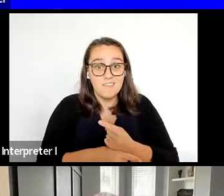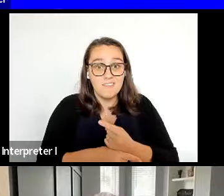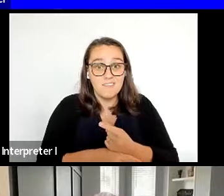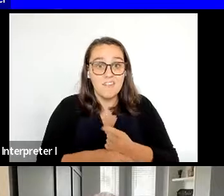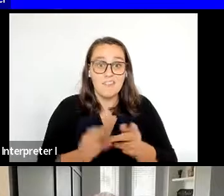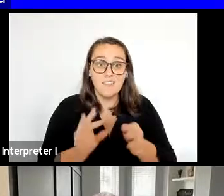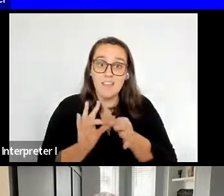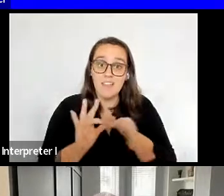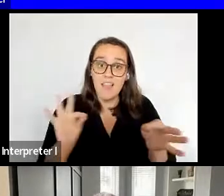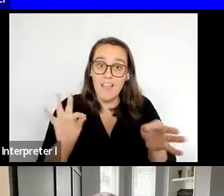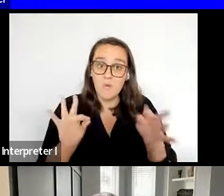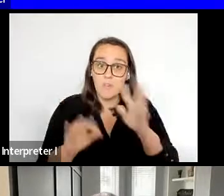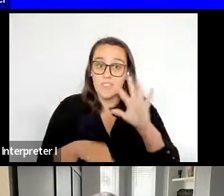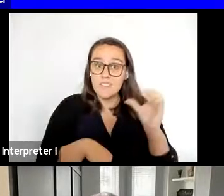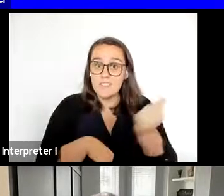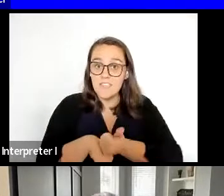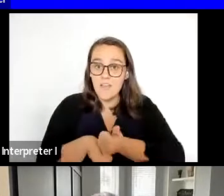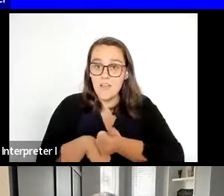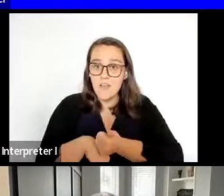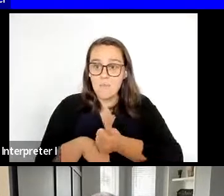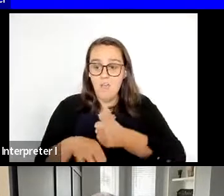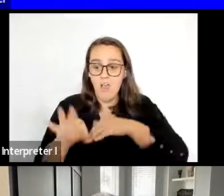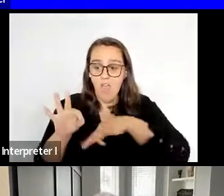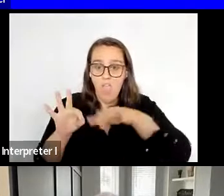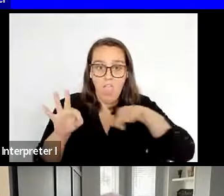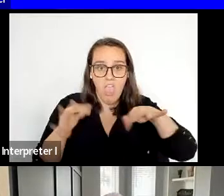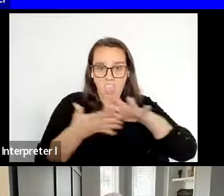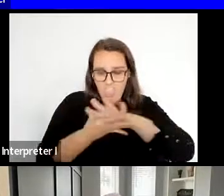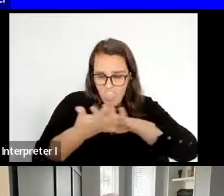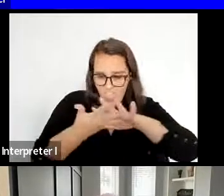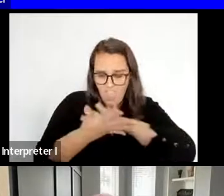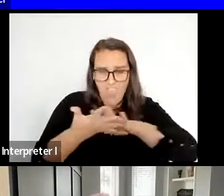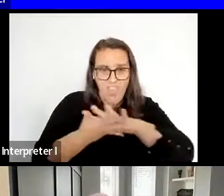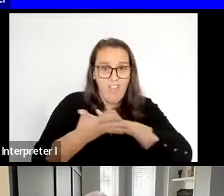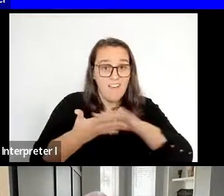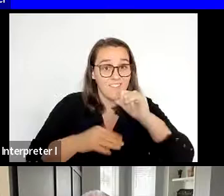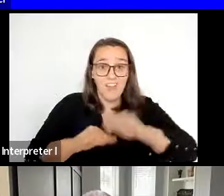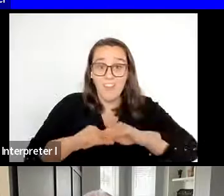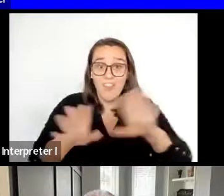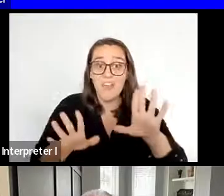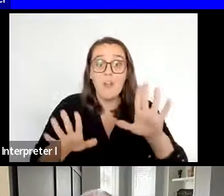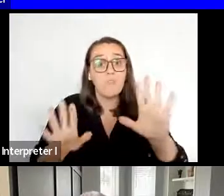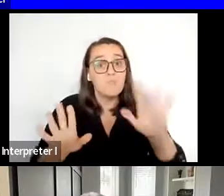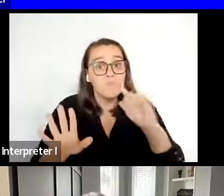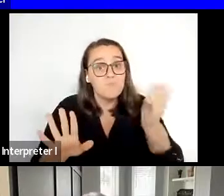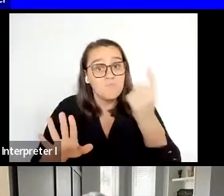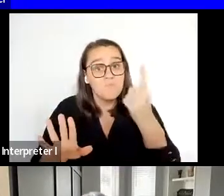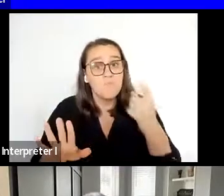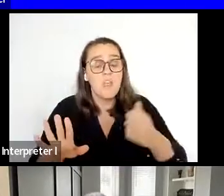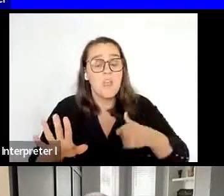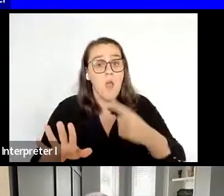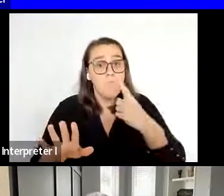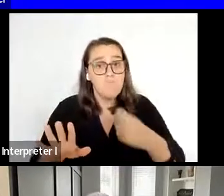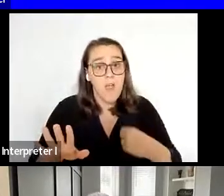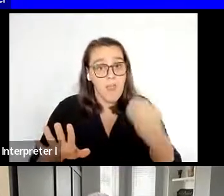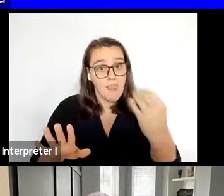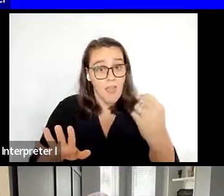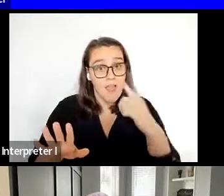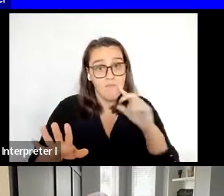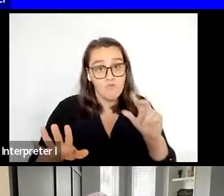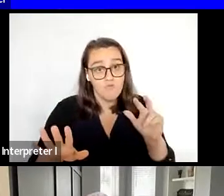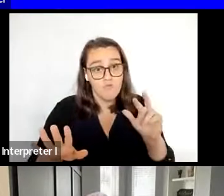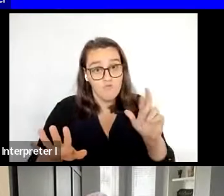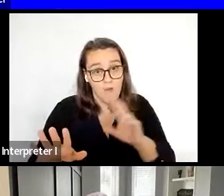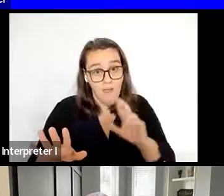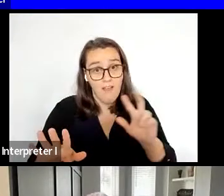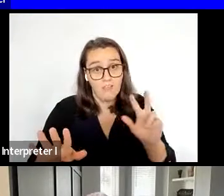is crafted in such a crafty way that right turns on red will be prohibited across the city.